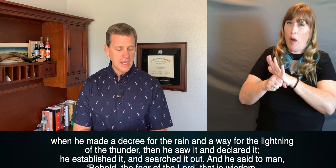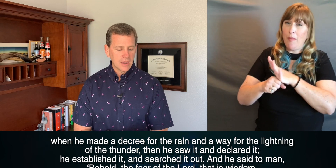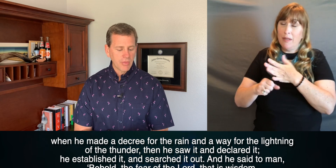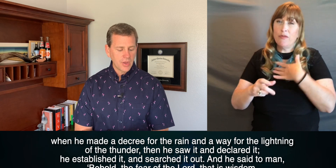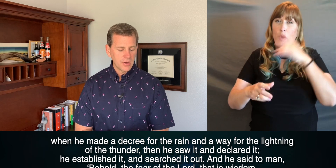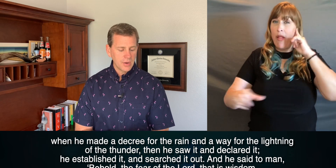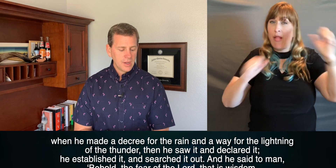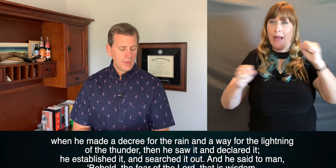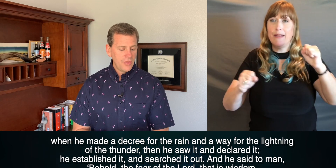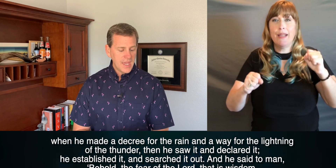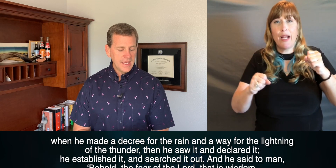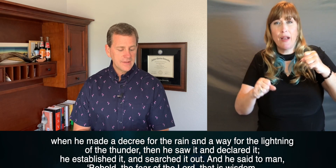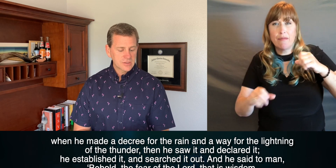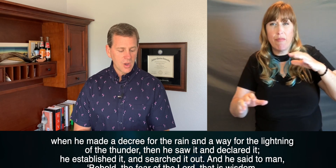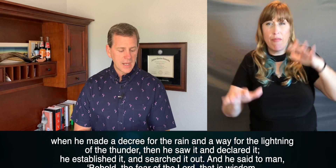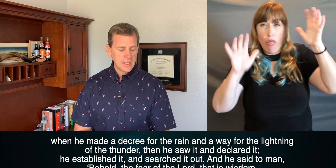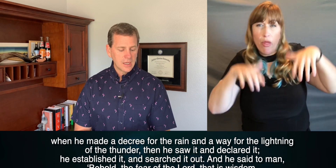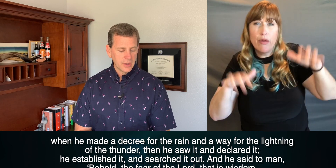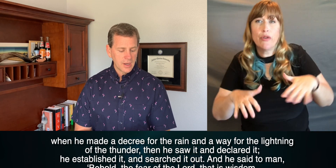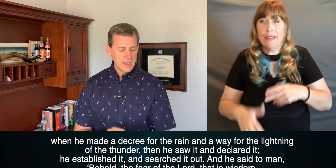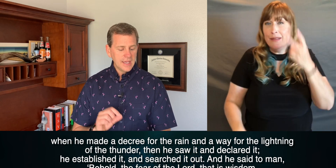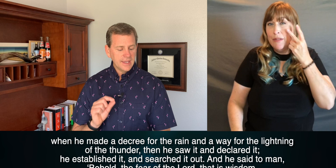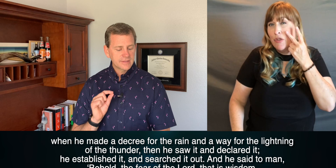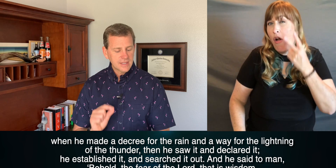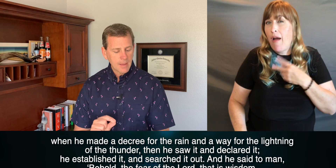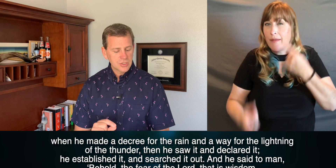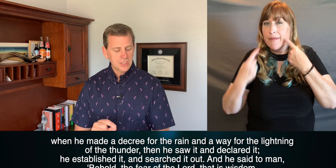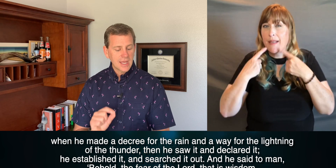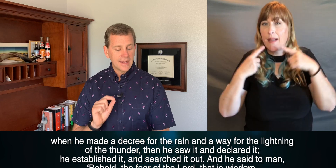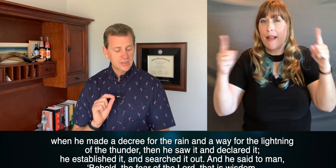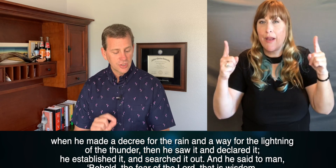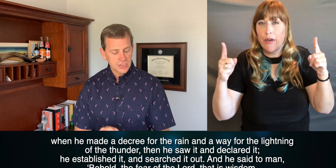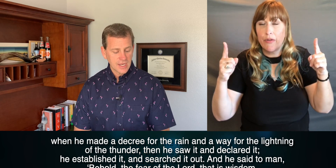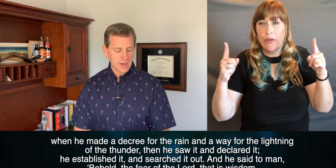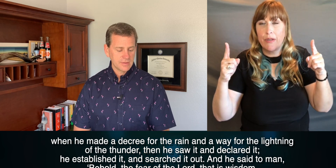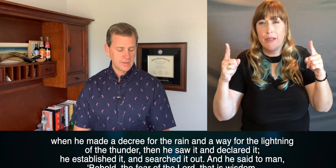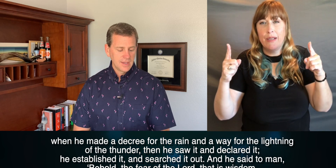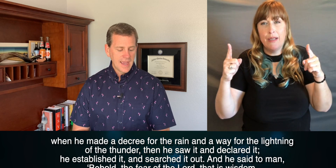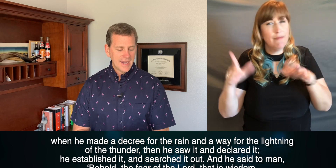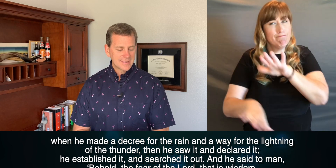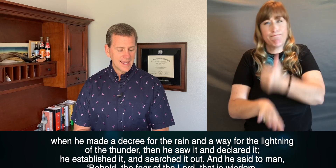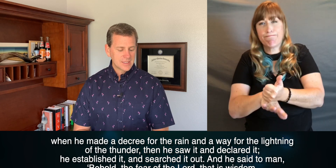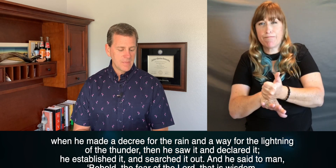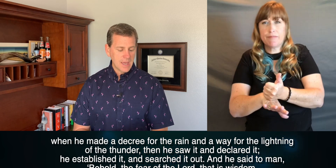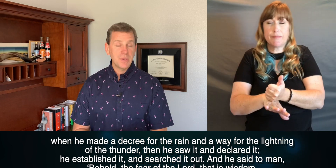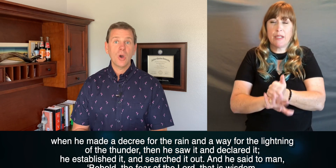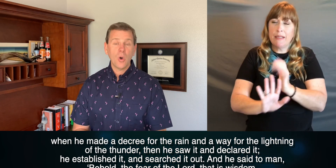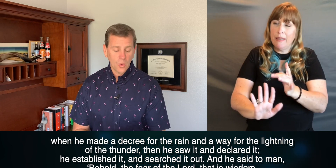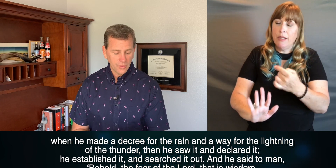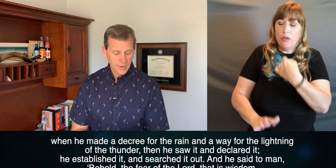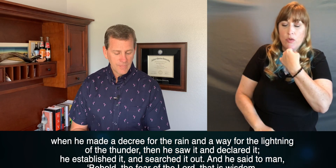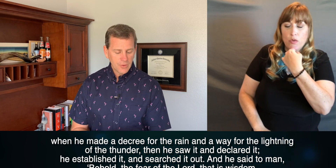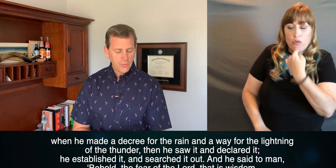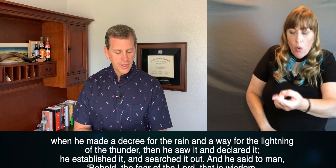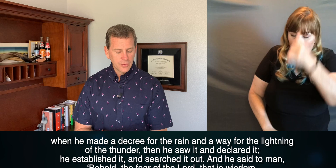the lightning of the thunder, then he saw it and declared it. He established it and searched it out. And he said to man,